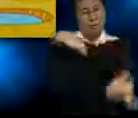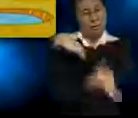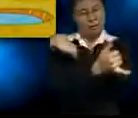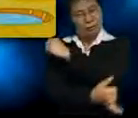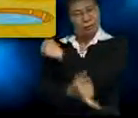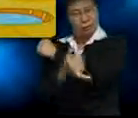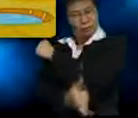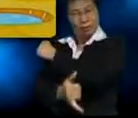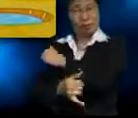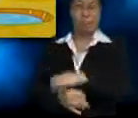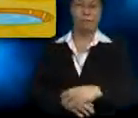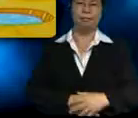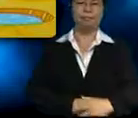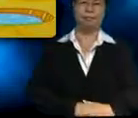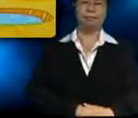countries.